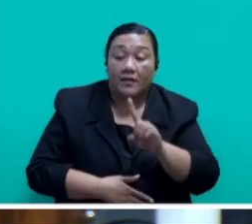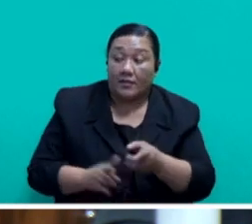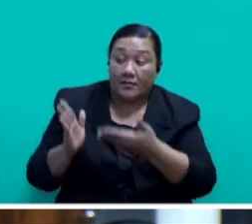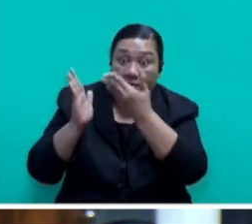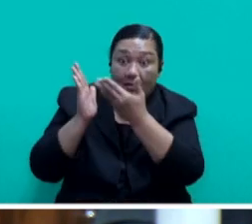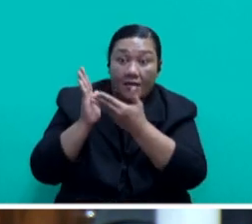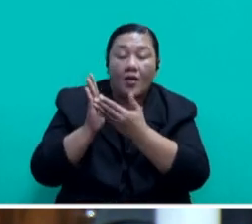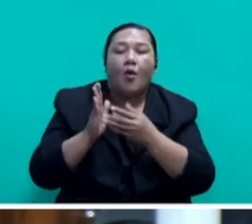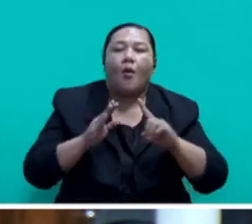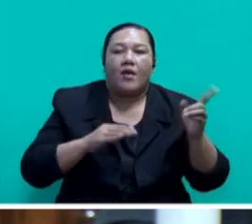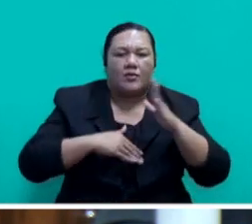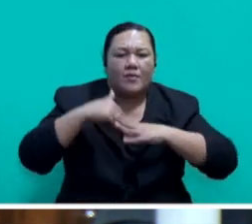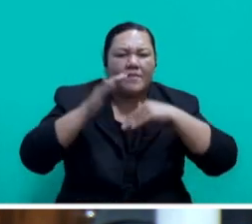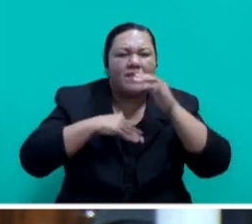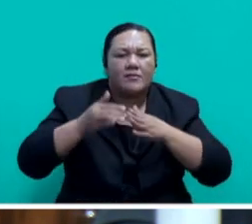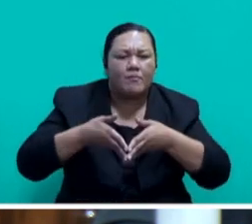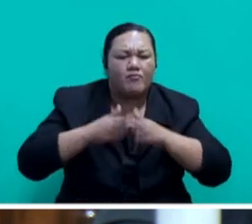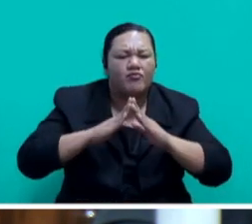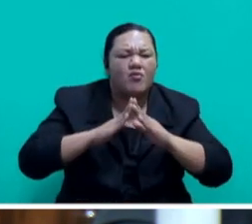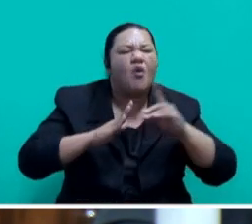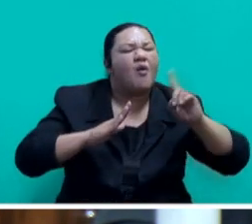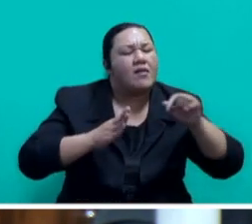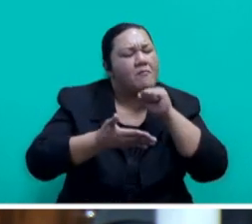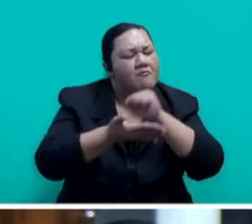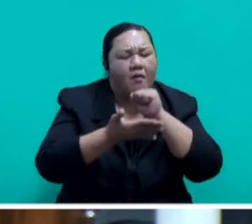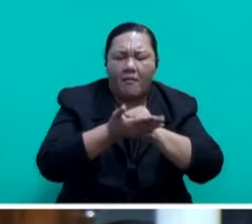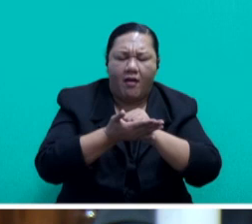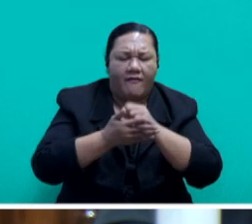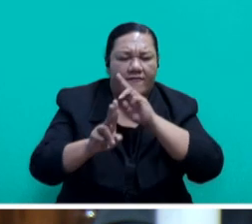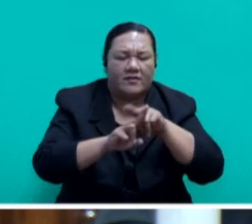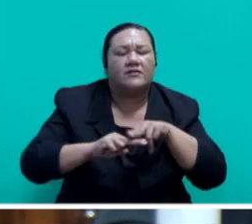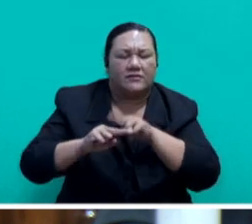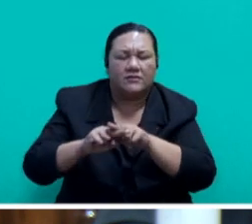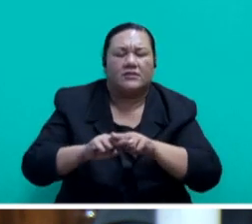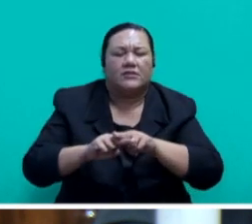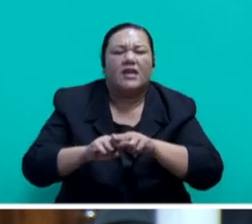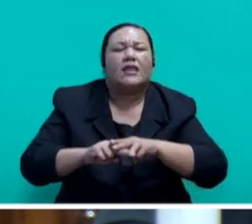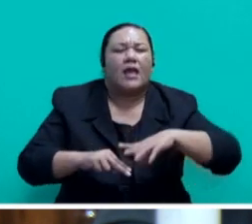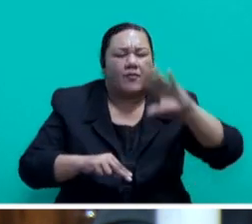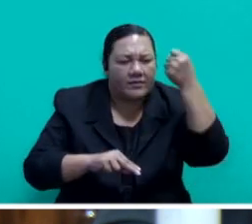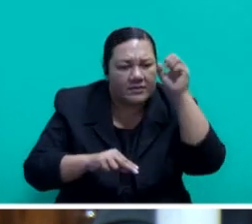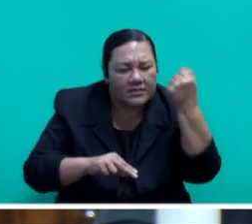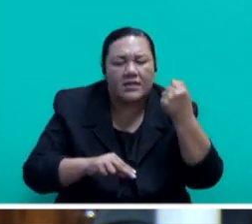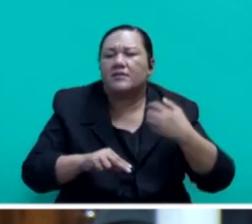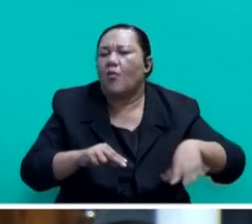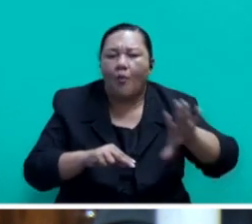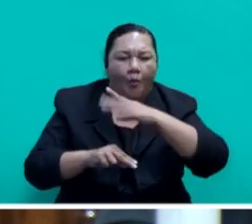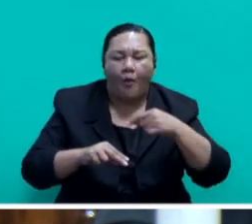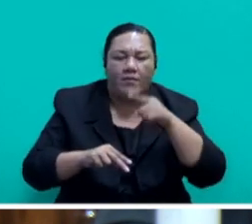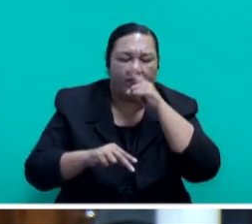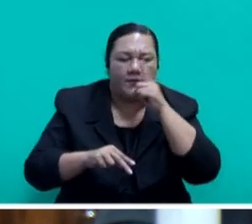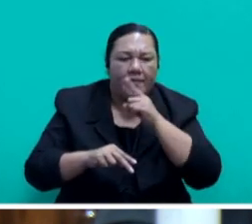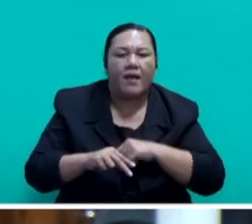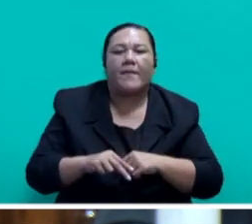Fiji, one that prioritizes solidarity and trust, places the people at the heart of